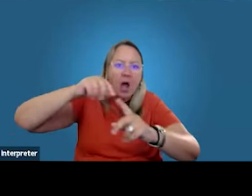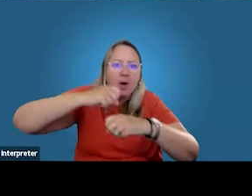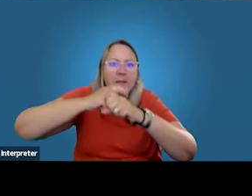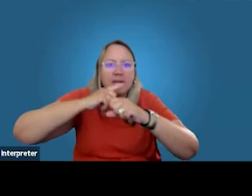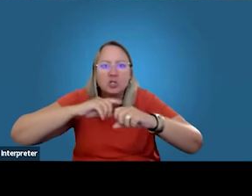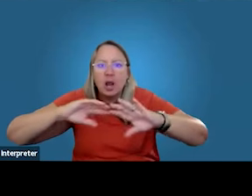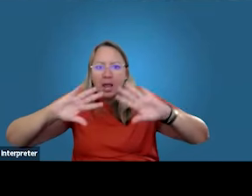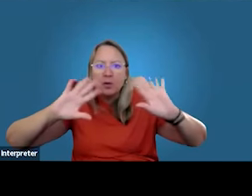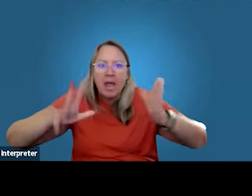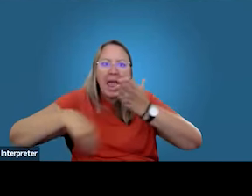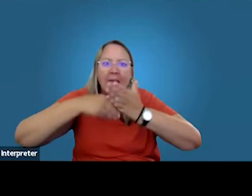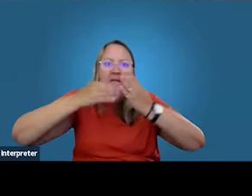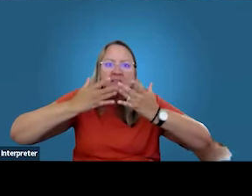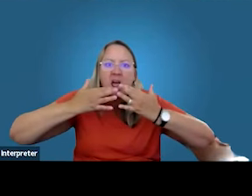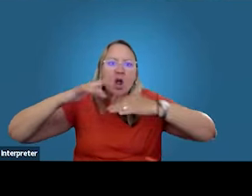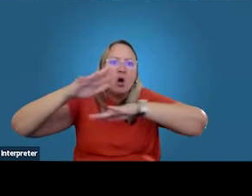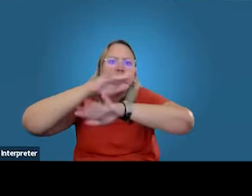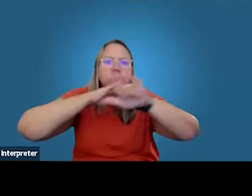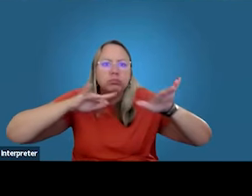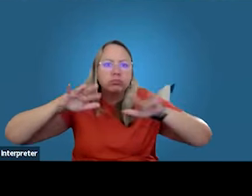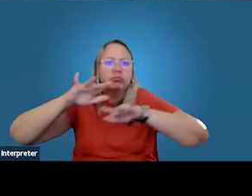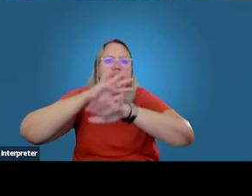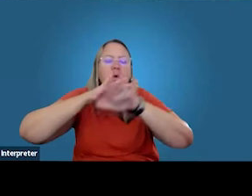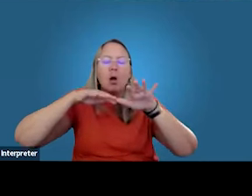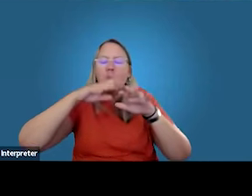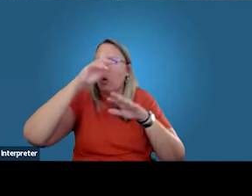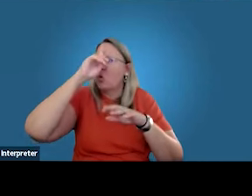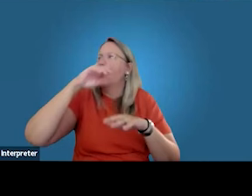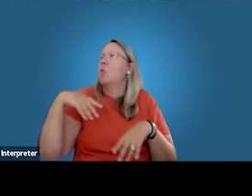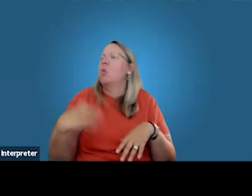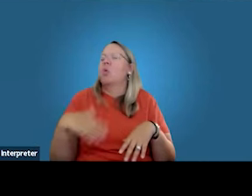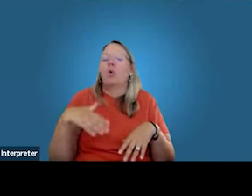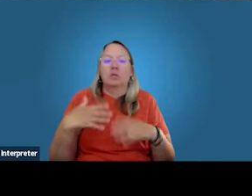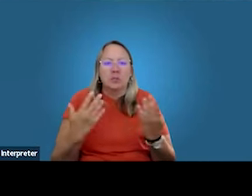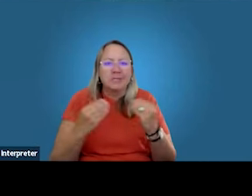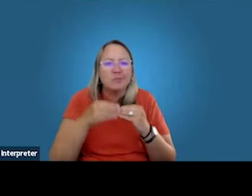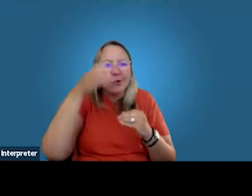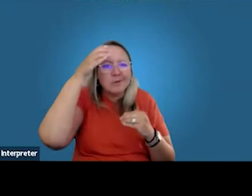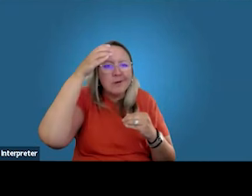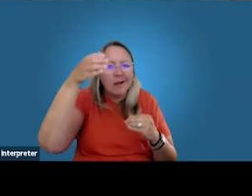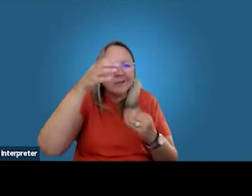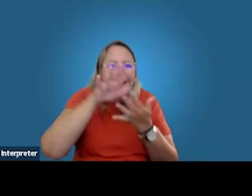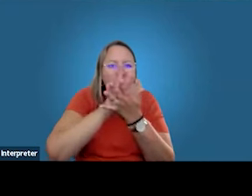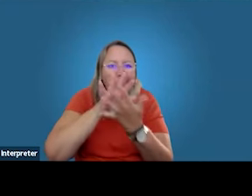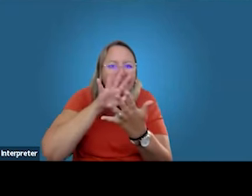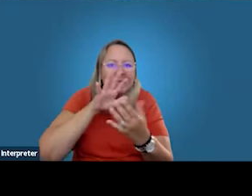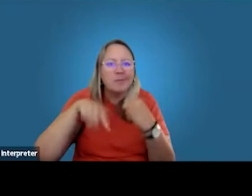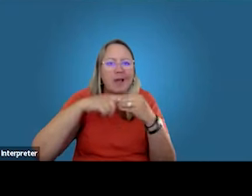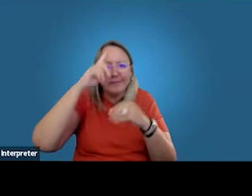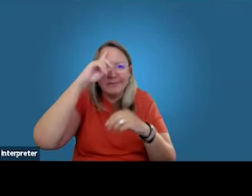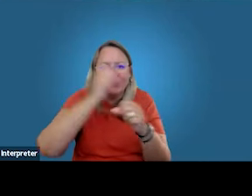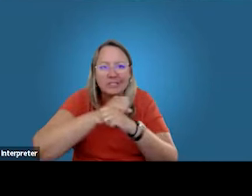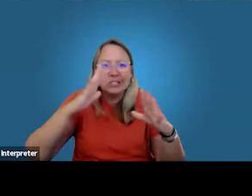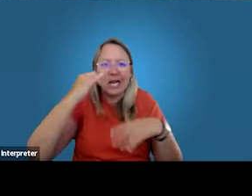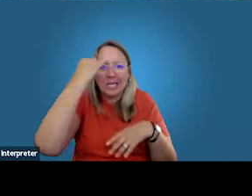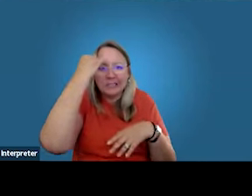that destination. Imagine a world without, for example. So it's much more concept driven. It's about having a vision. It's about having